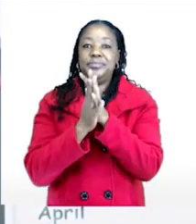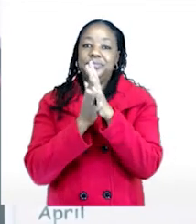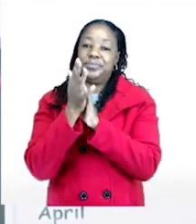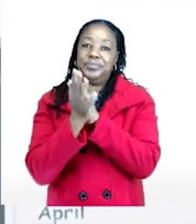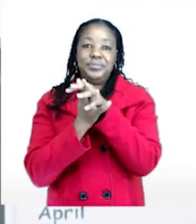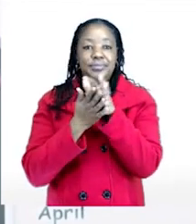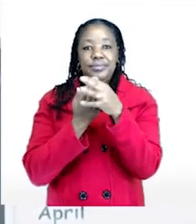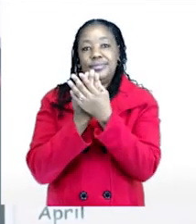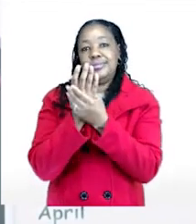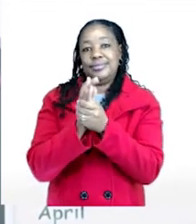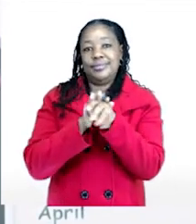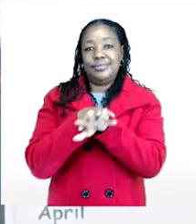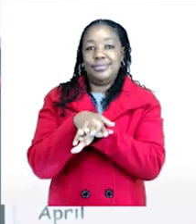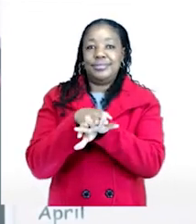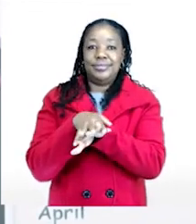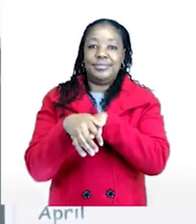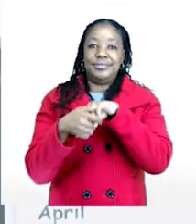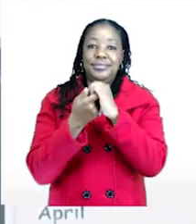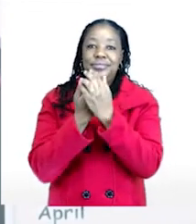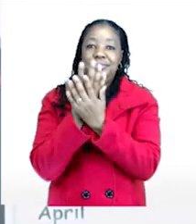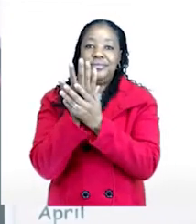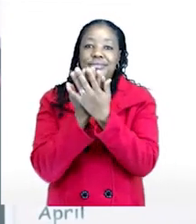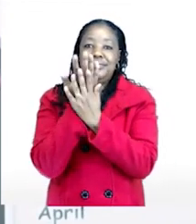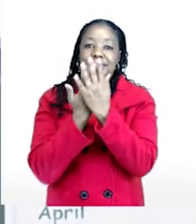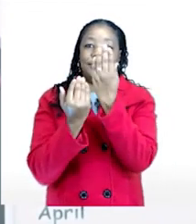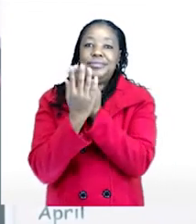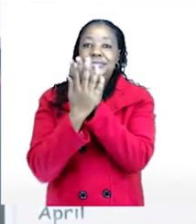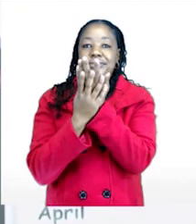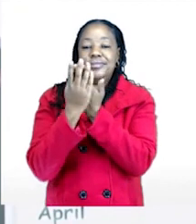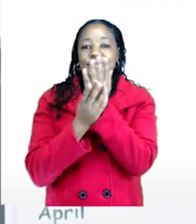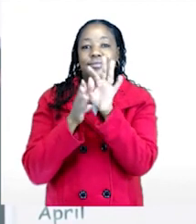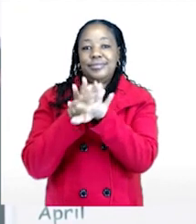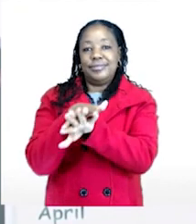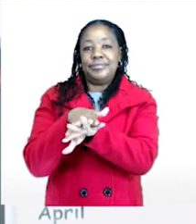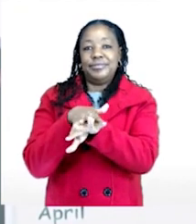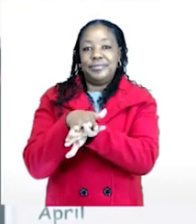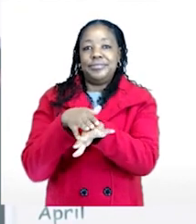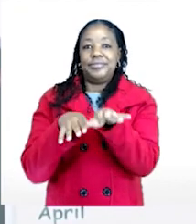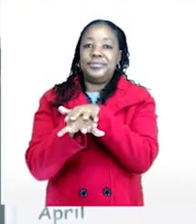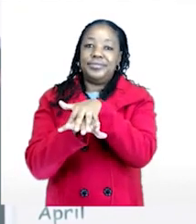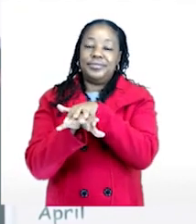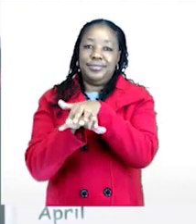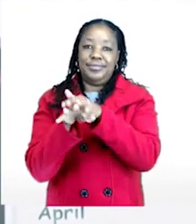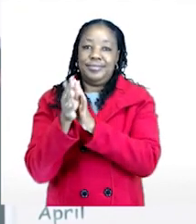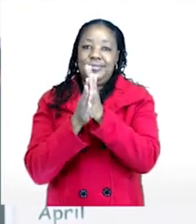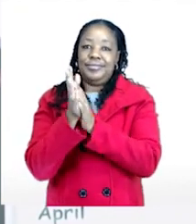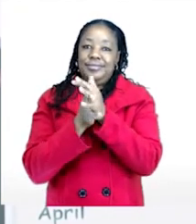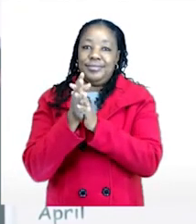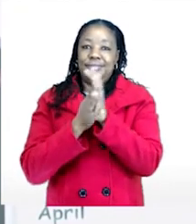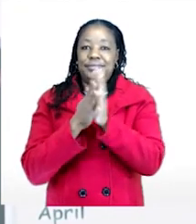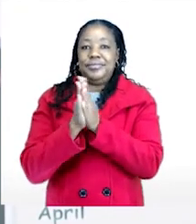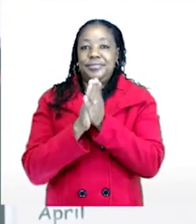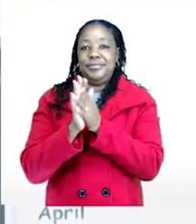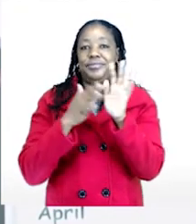Rub, rub, rub your hands back inside and forth. Now your hands